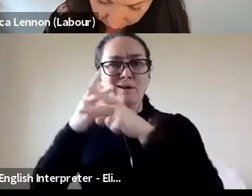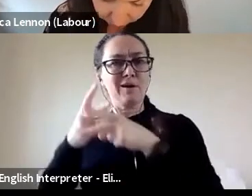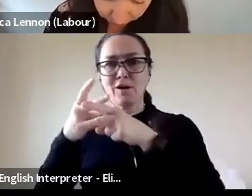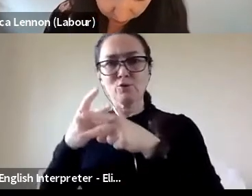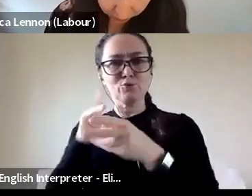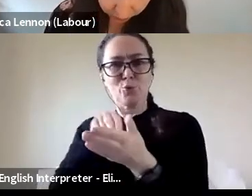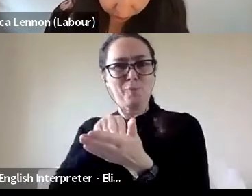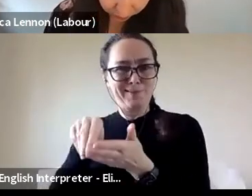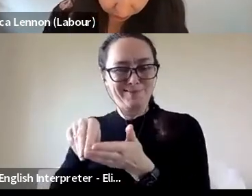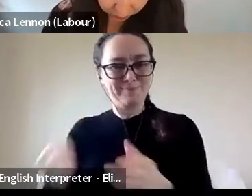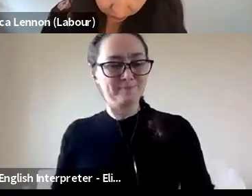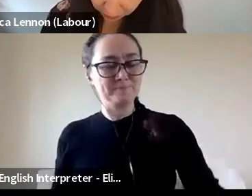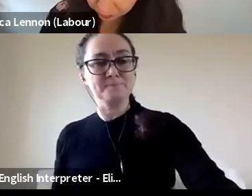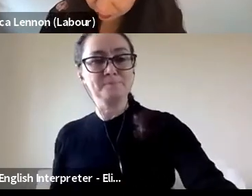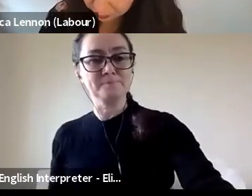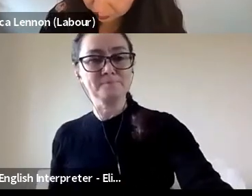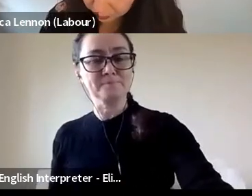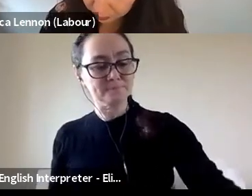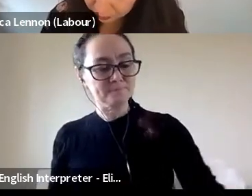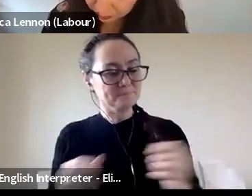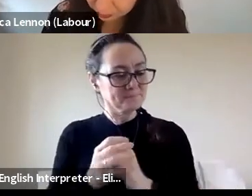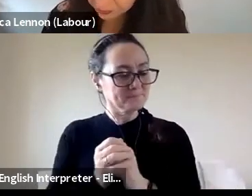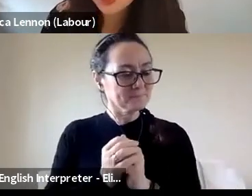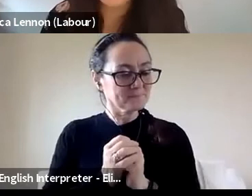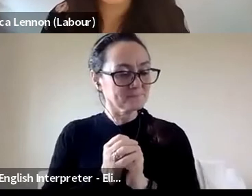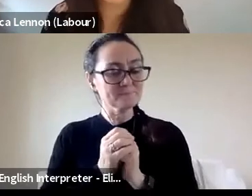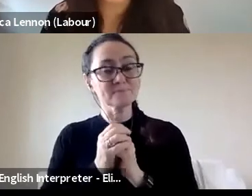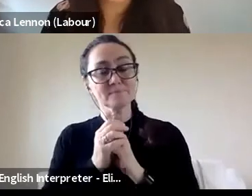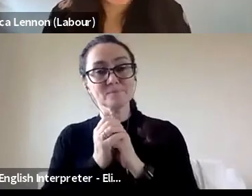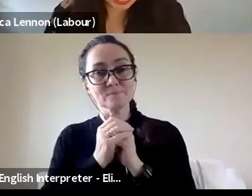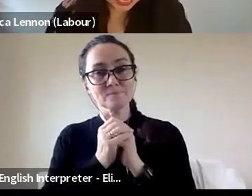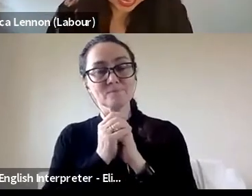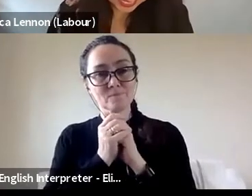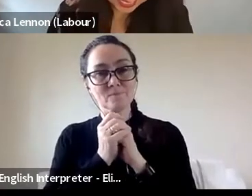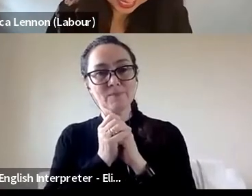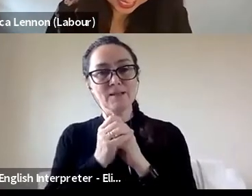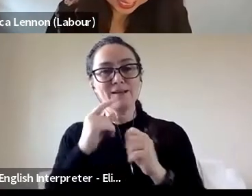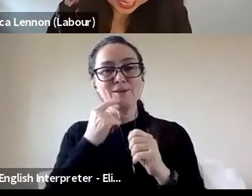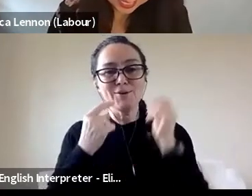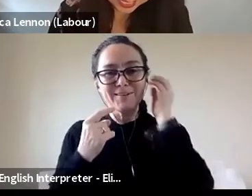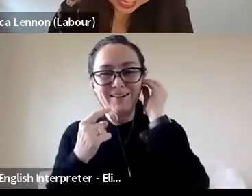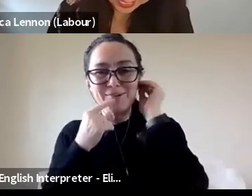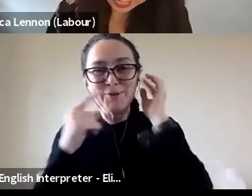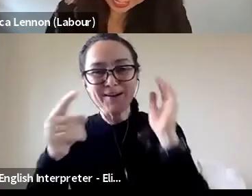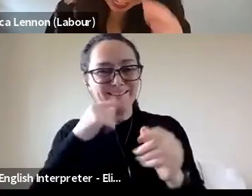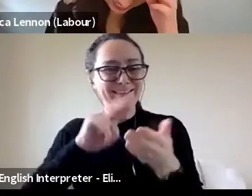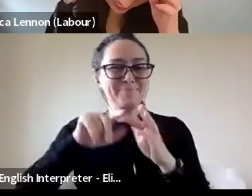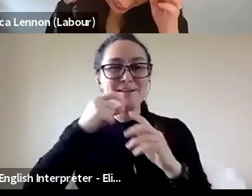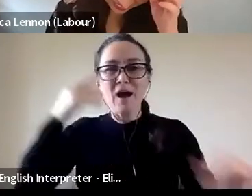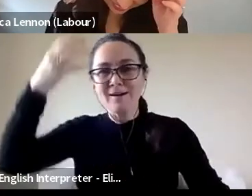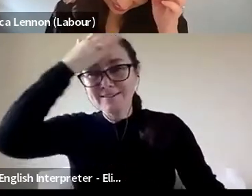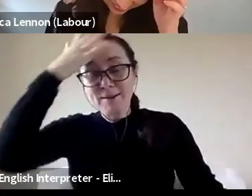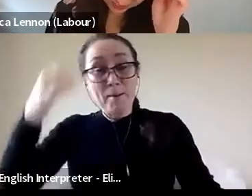can't count because actually we've got another 15 minutes. So feel free. We've got plenty of time before we break for that break. I wish I could count. It would